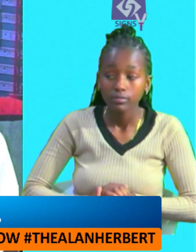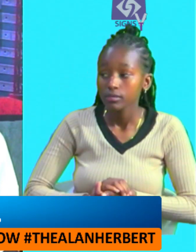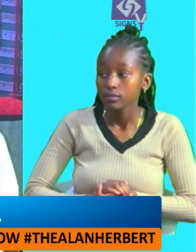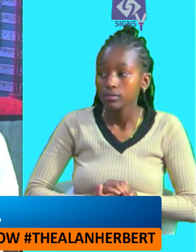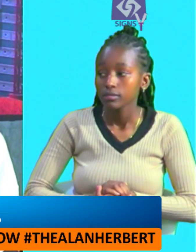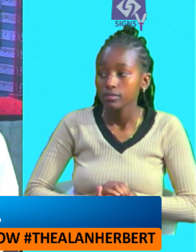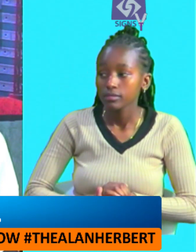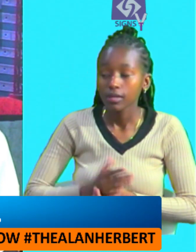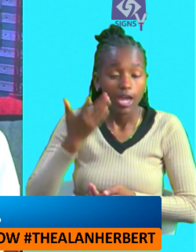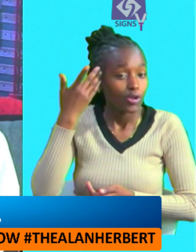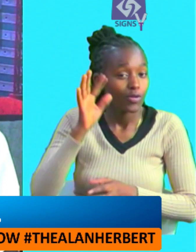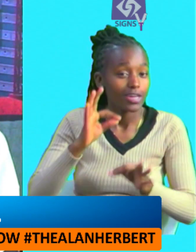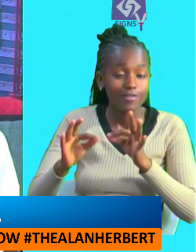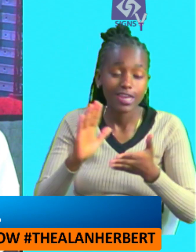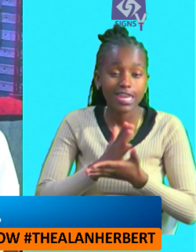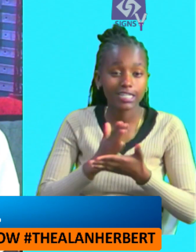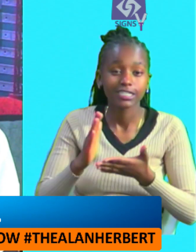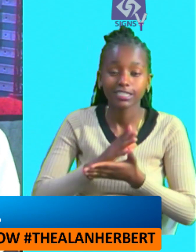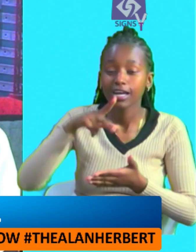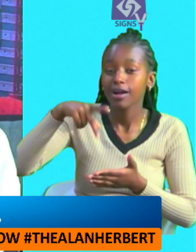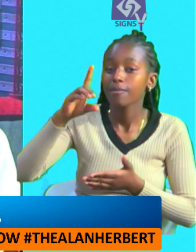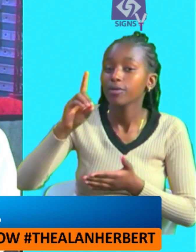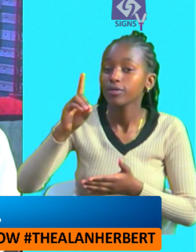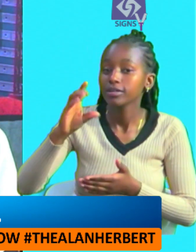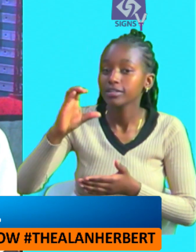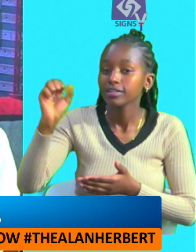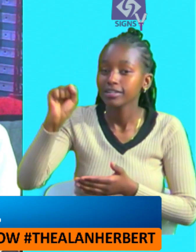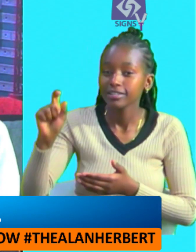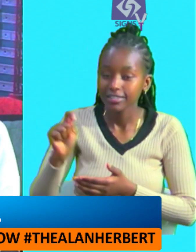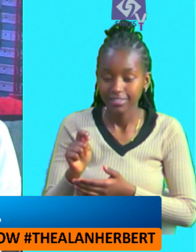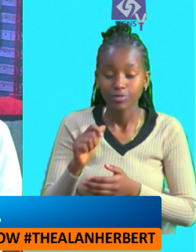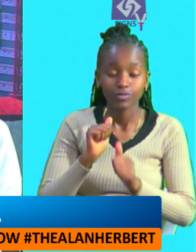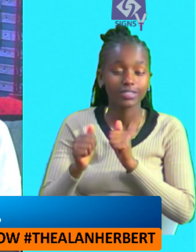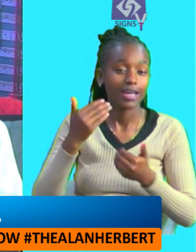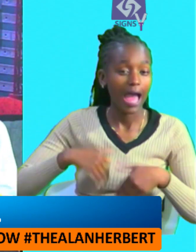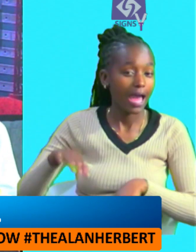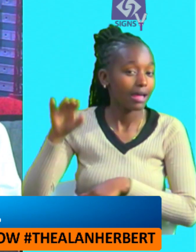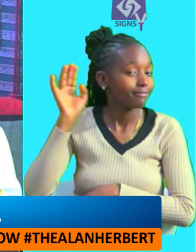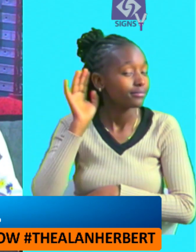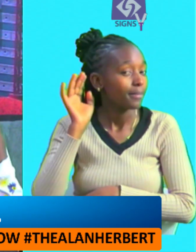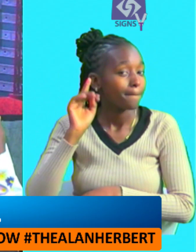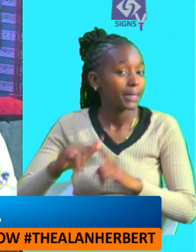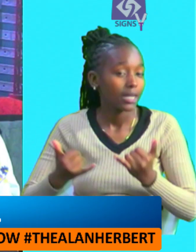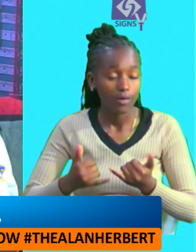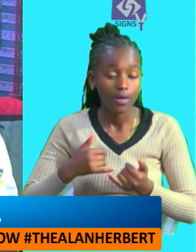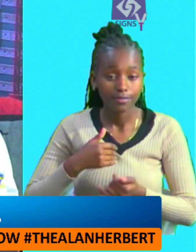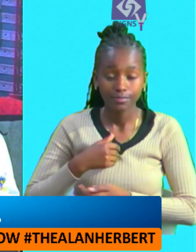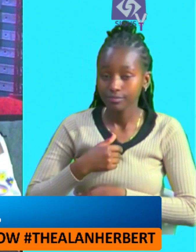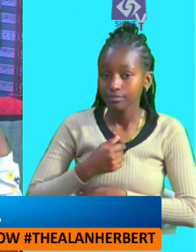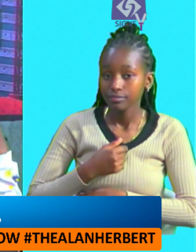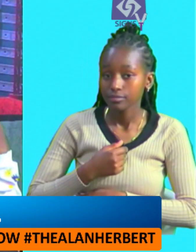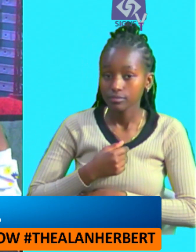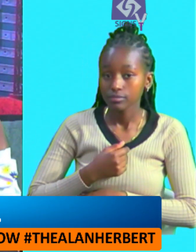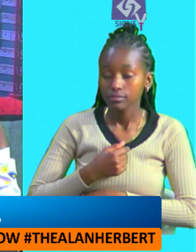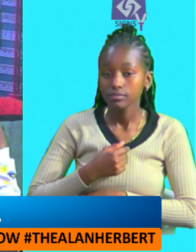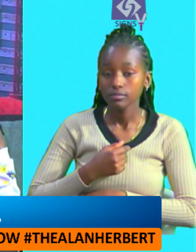the internet. But this internet and these social platforms, there is also a barrage of other types of content. So you have to